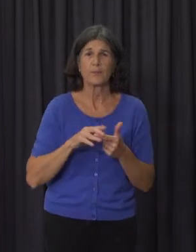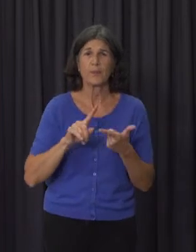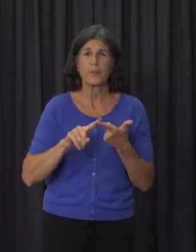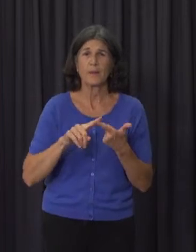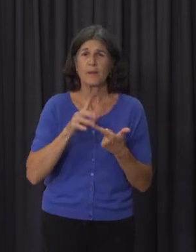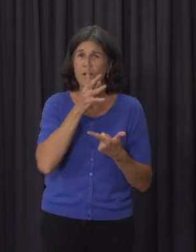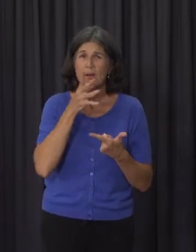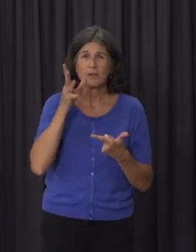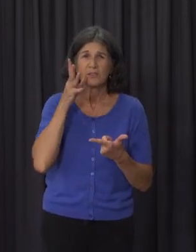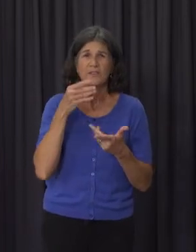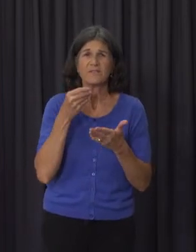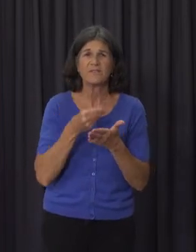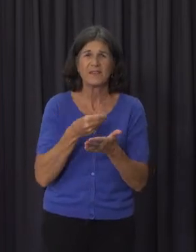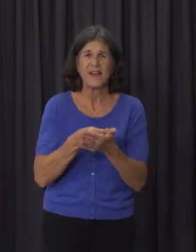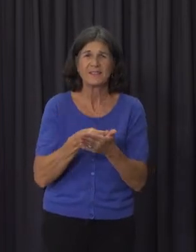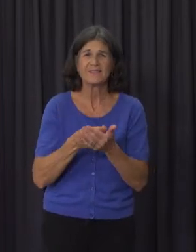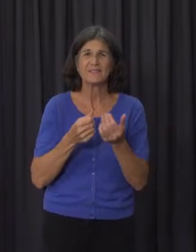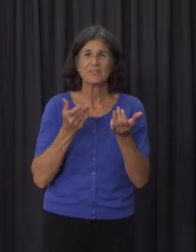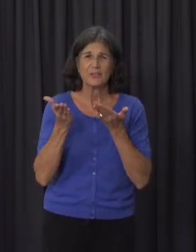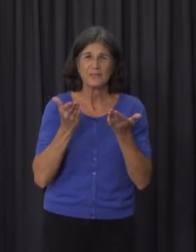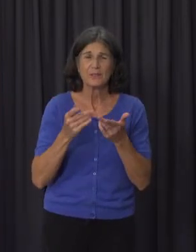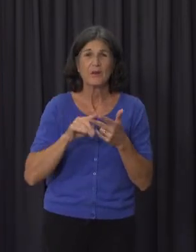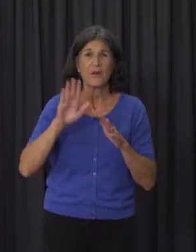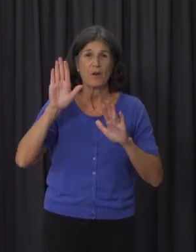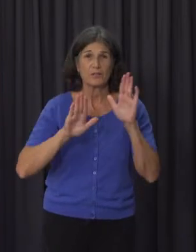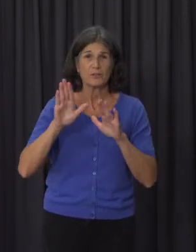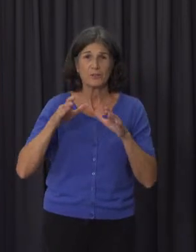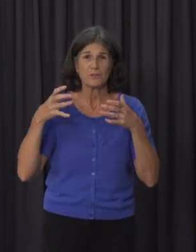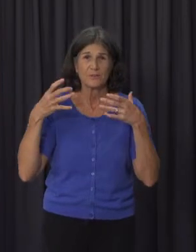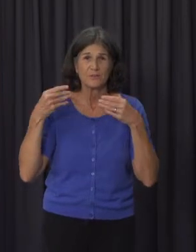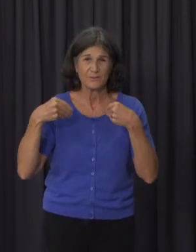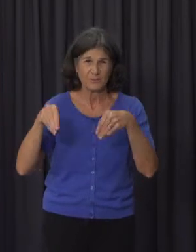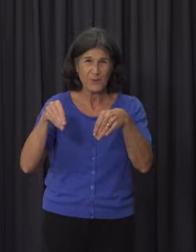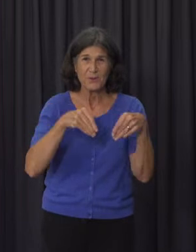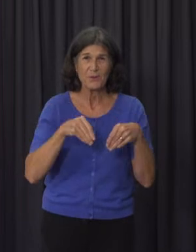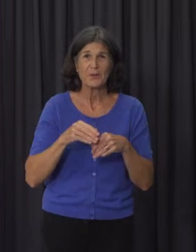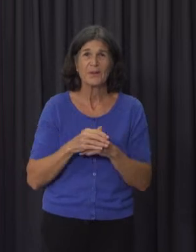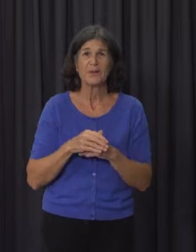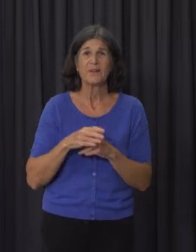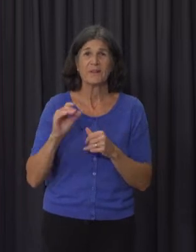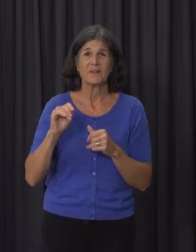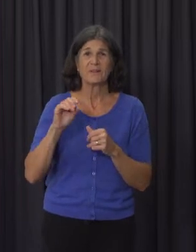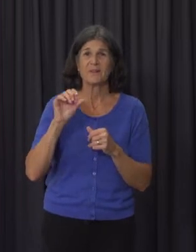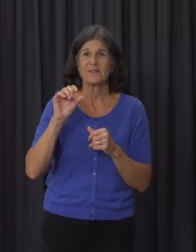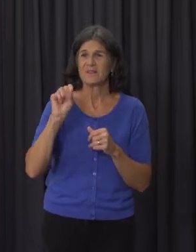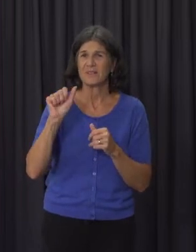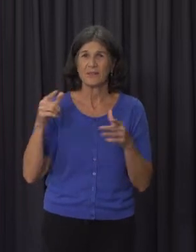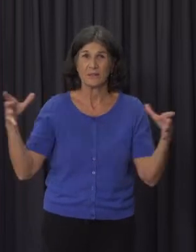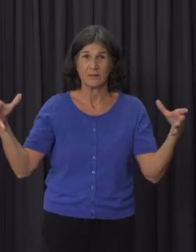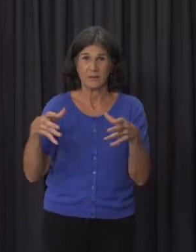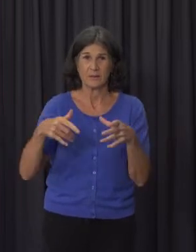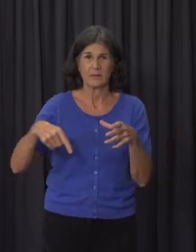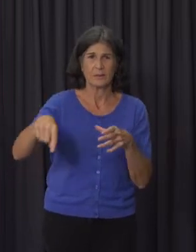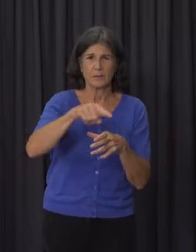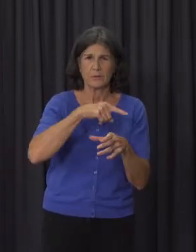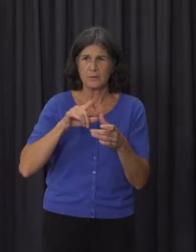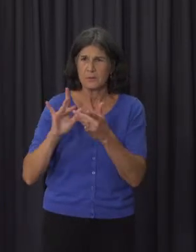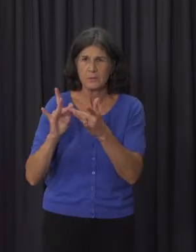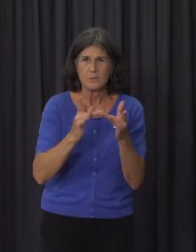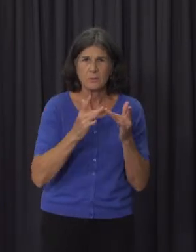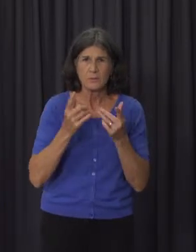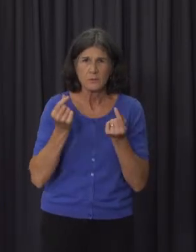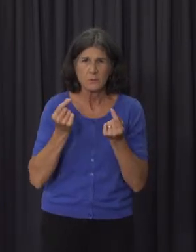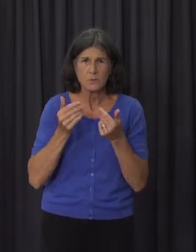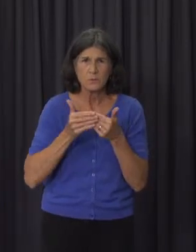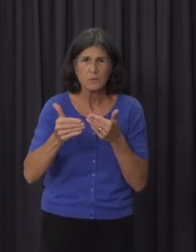coordinated response to address the agriculture challenges we are facing, and I want to assure you that we are here for you now, and we will continue to be